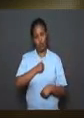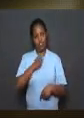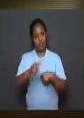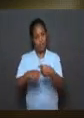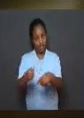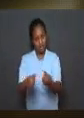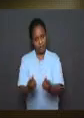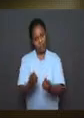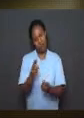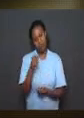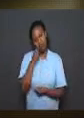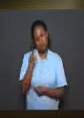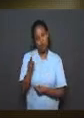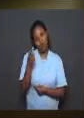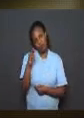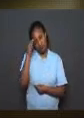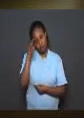or herself.